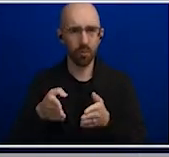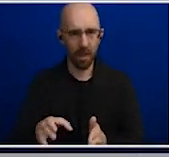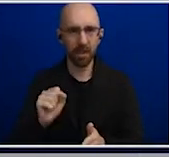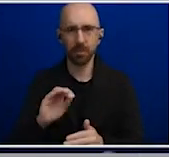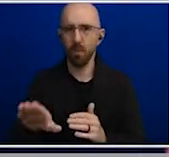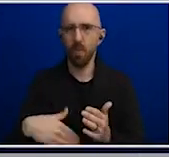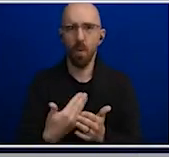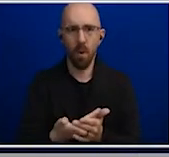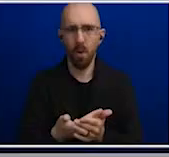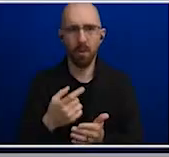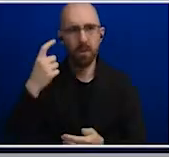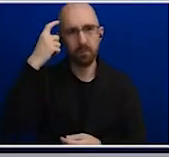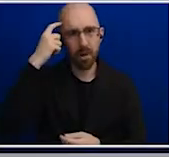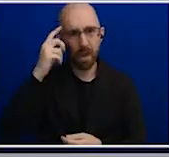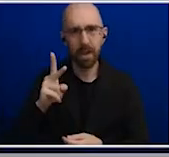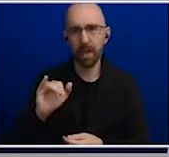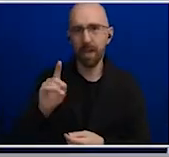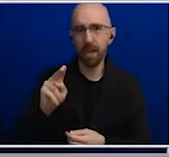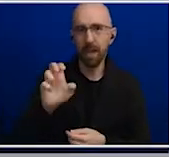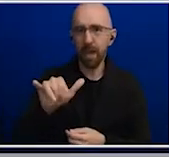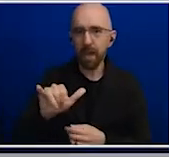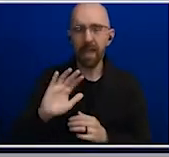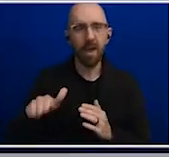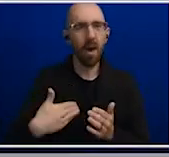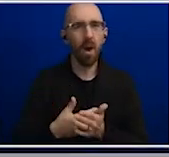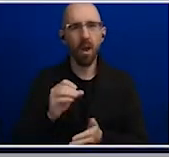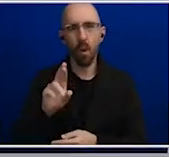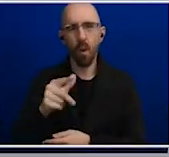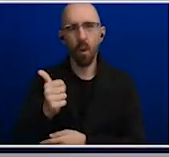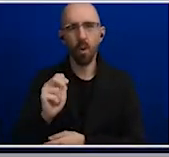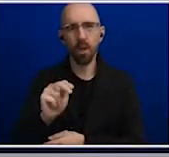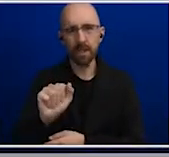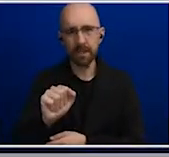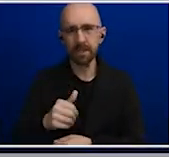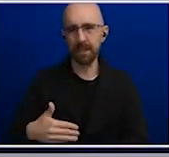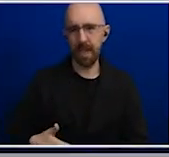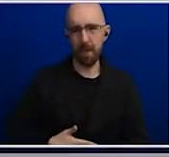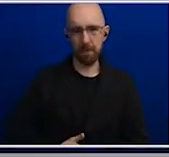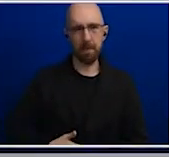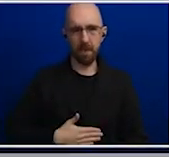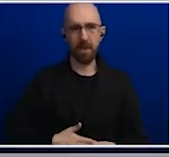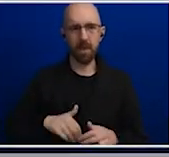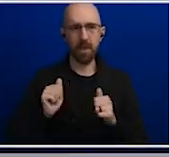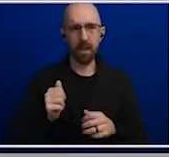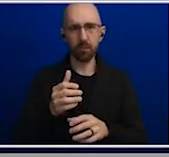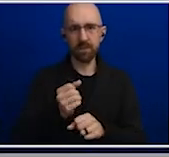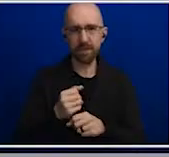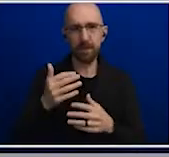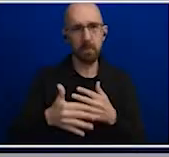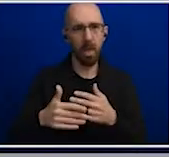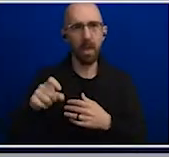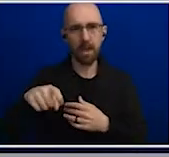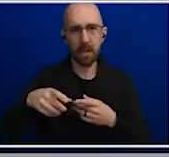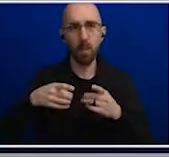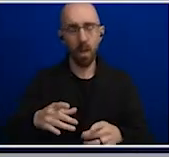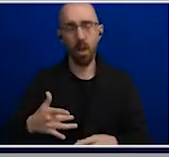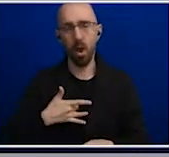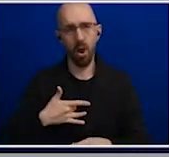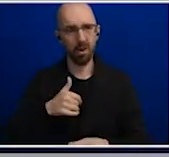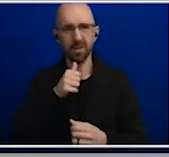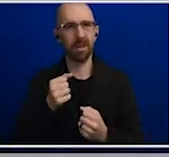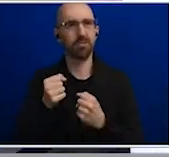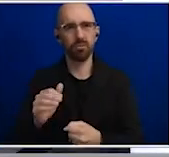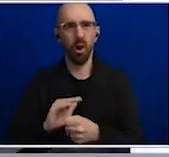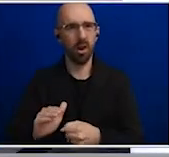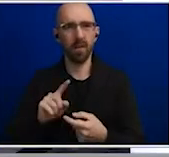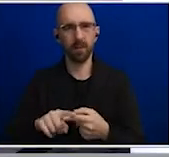brain, kidneys, all of his organs of his abdomen can receive the blood flow they need, while his heart isn't strong enough to pump it.